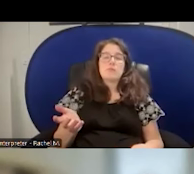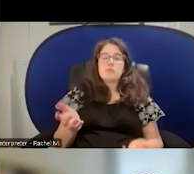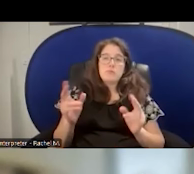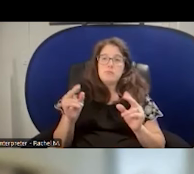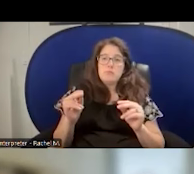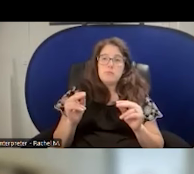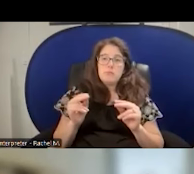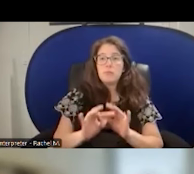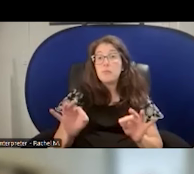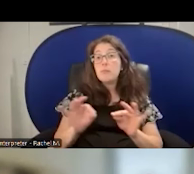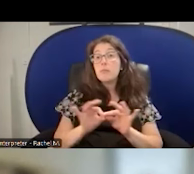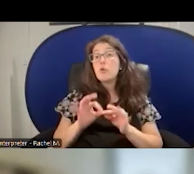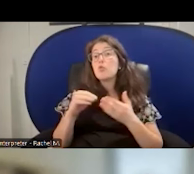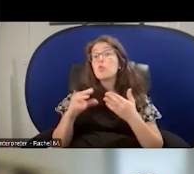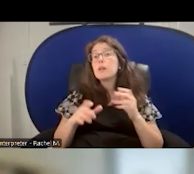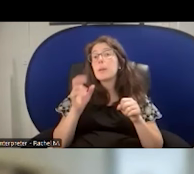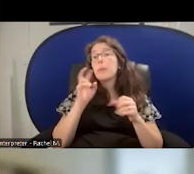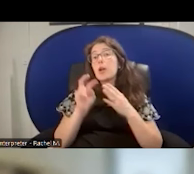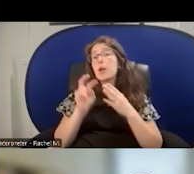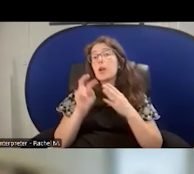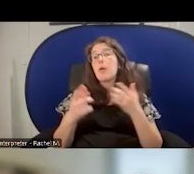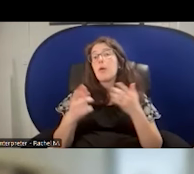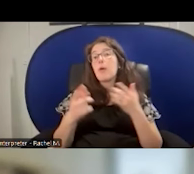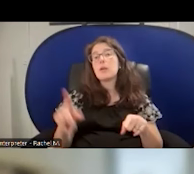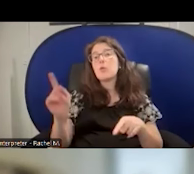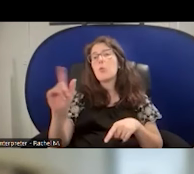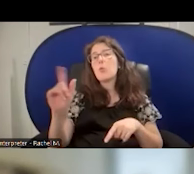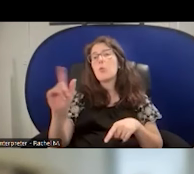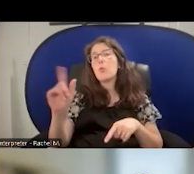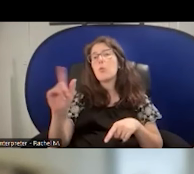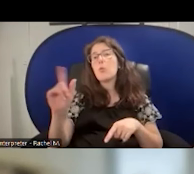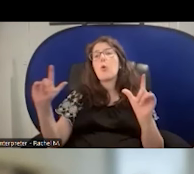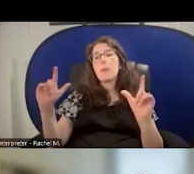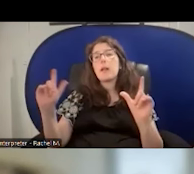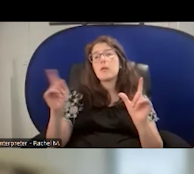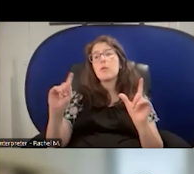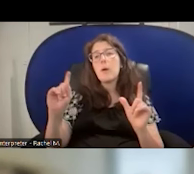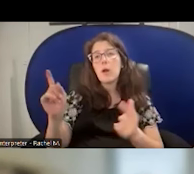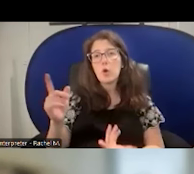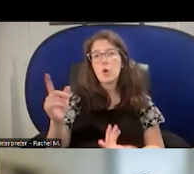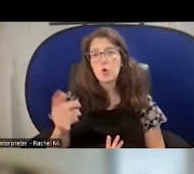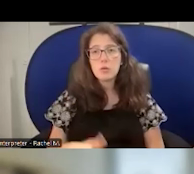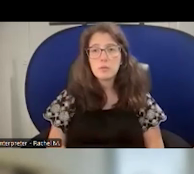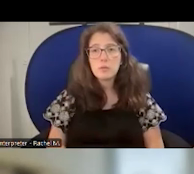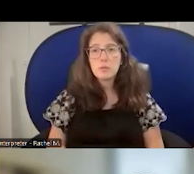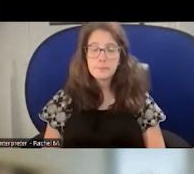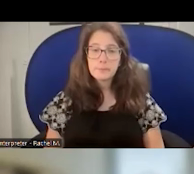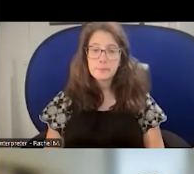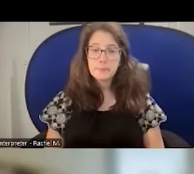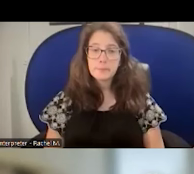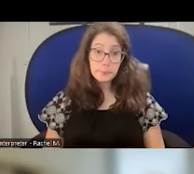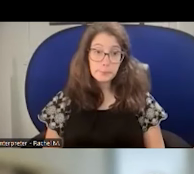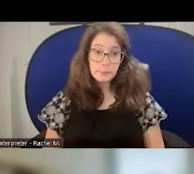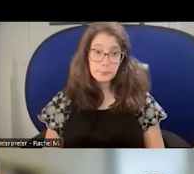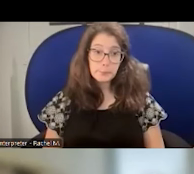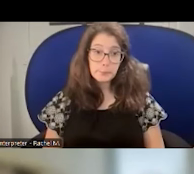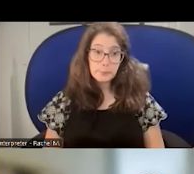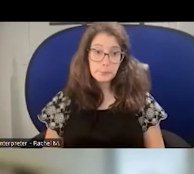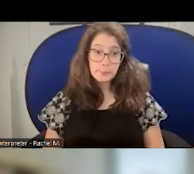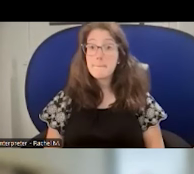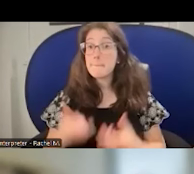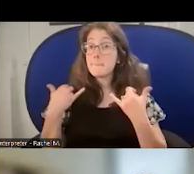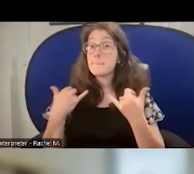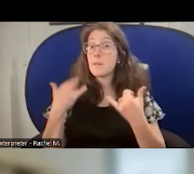want students to be able to predict what is going to happen when they go to certain areas of your course. Now,